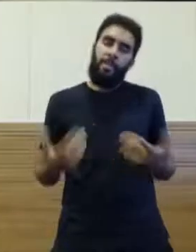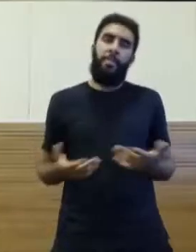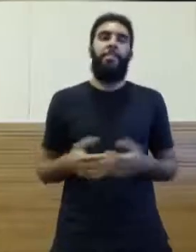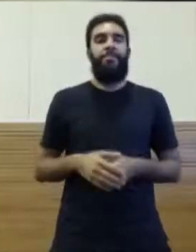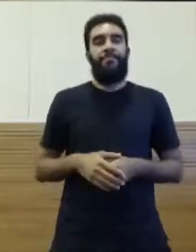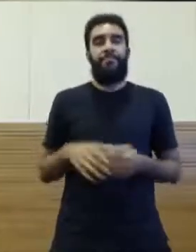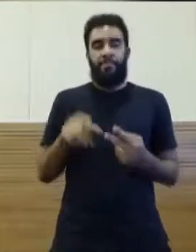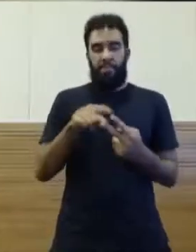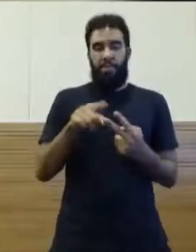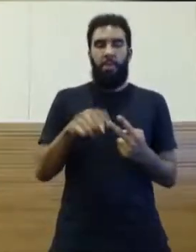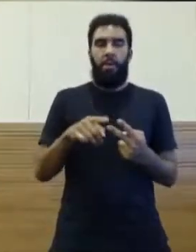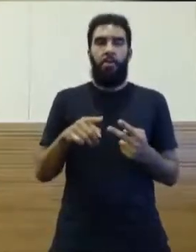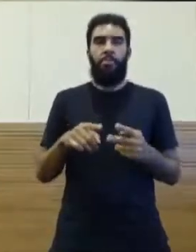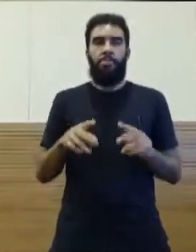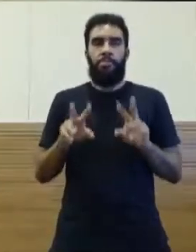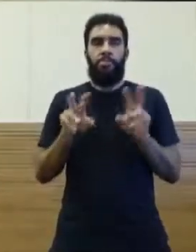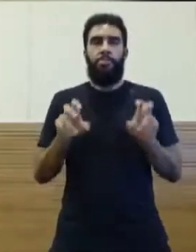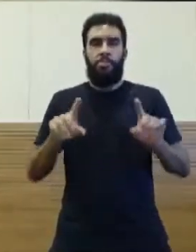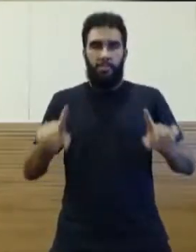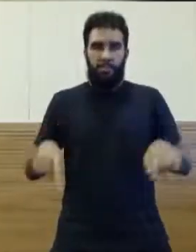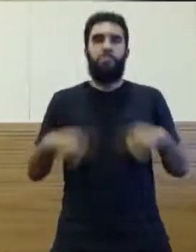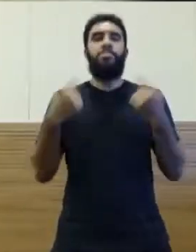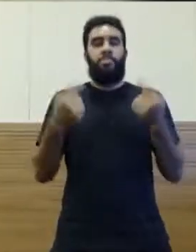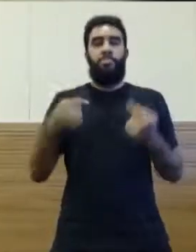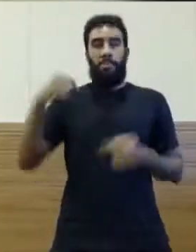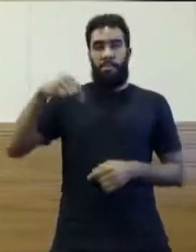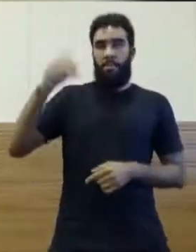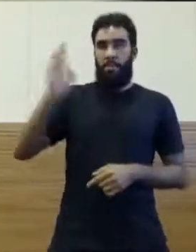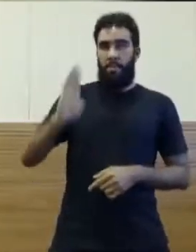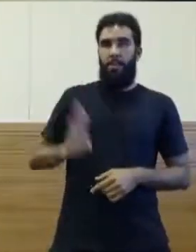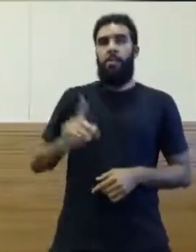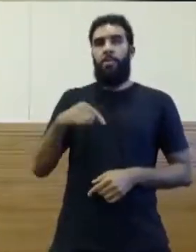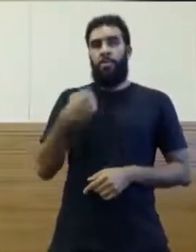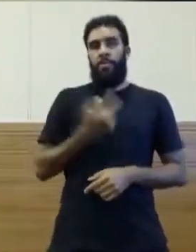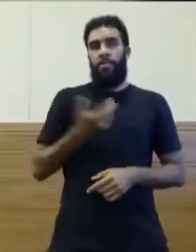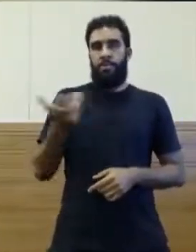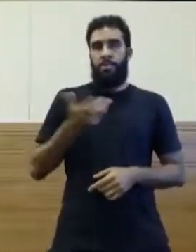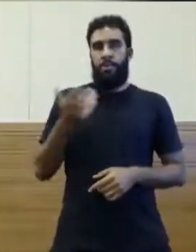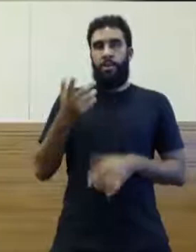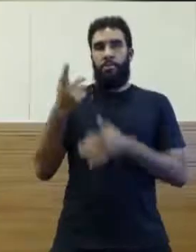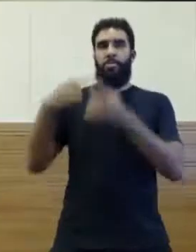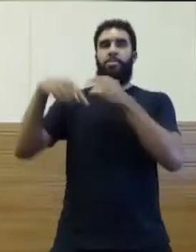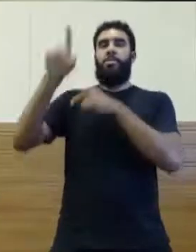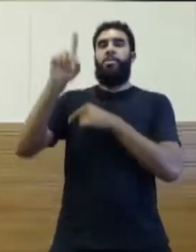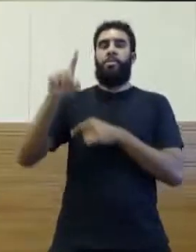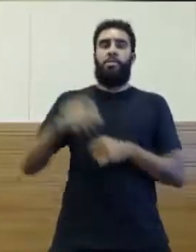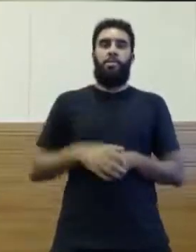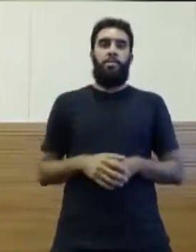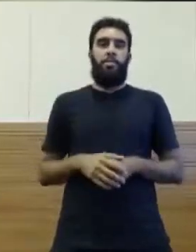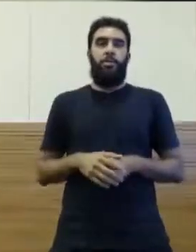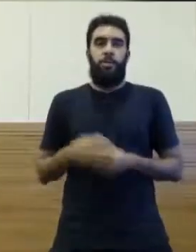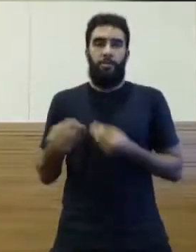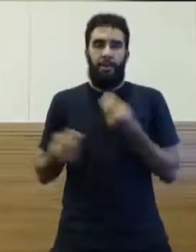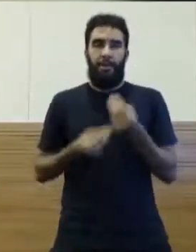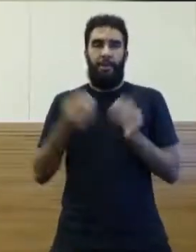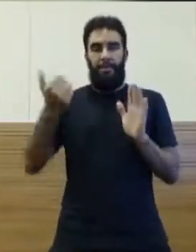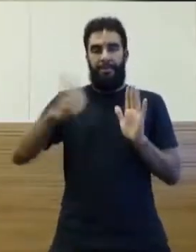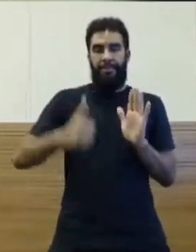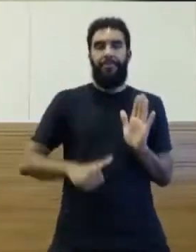guides? I think this is a very challenging theme for Brazil. It's something we want to